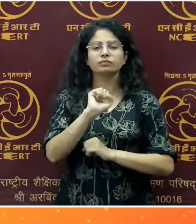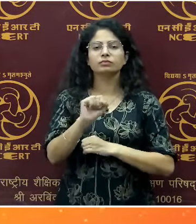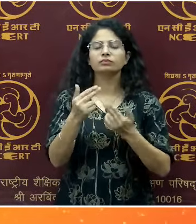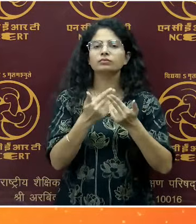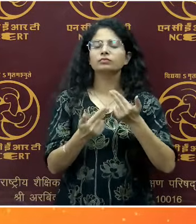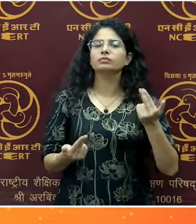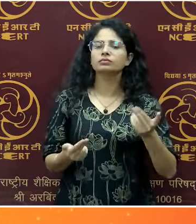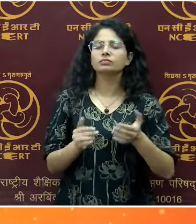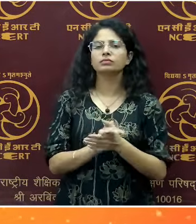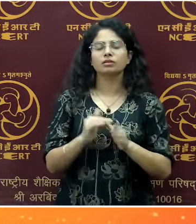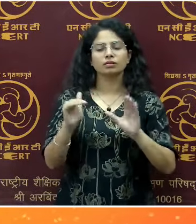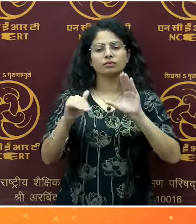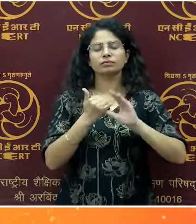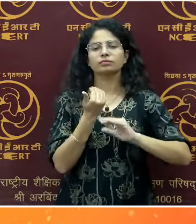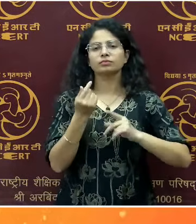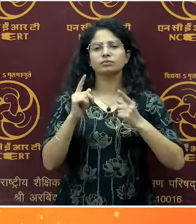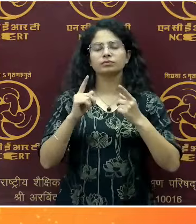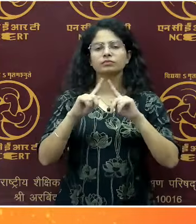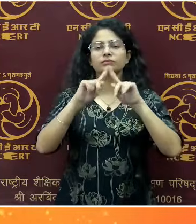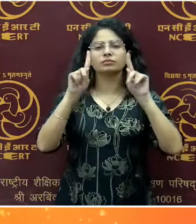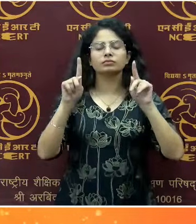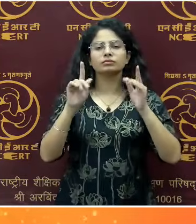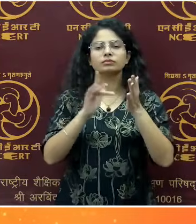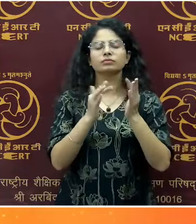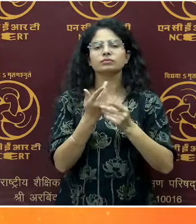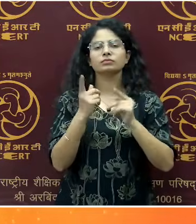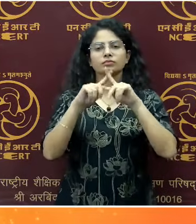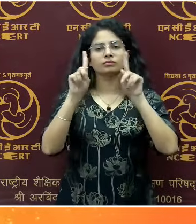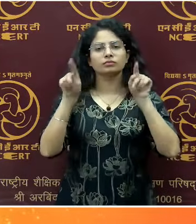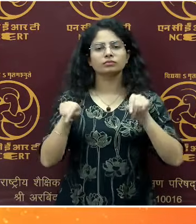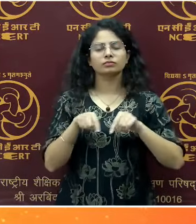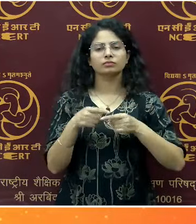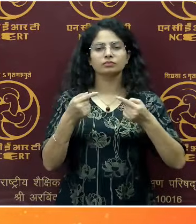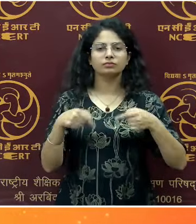story and email the same to us on